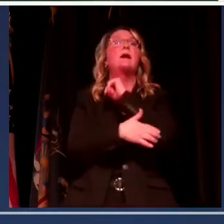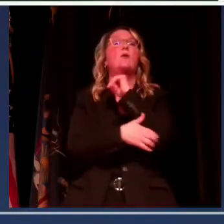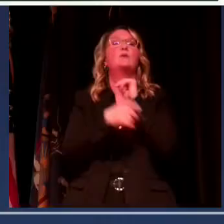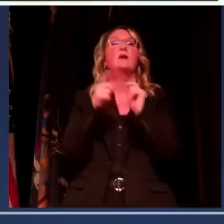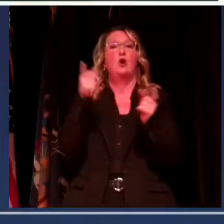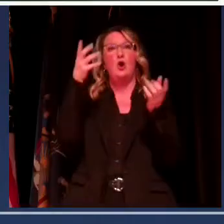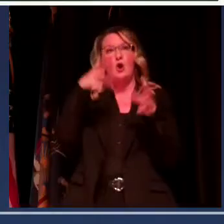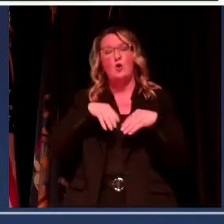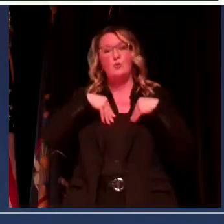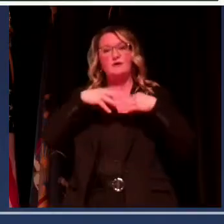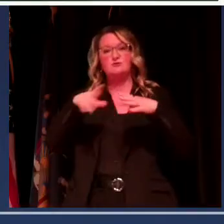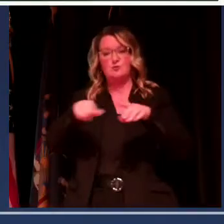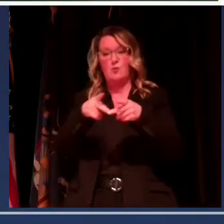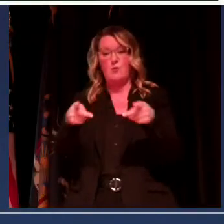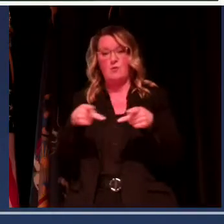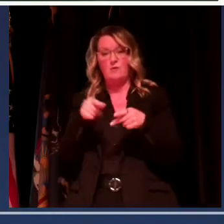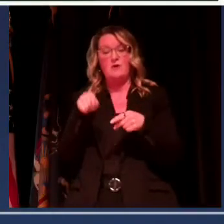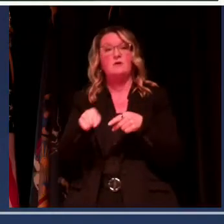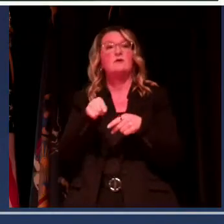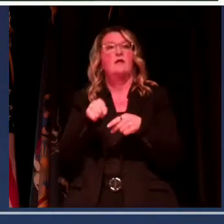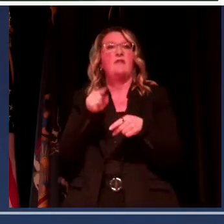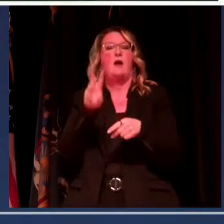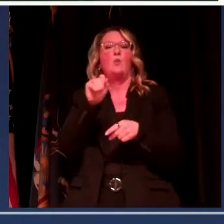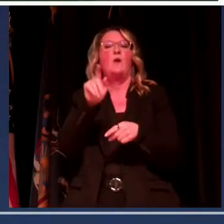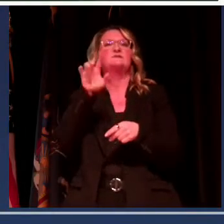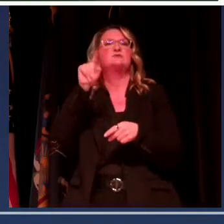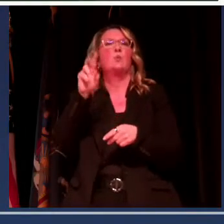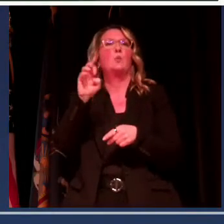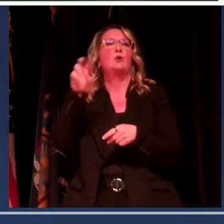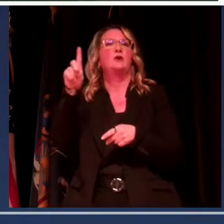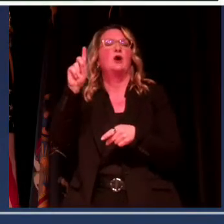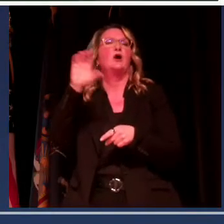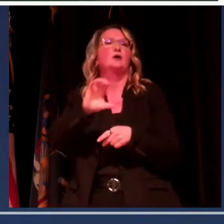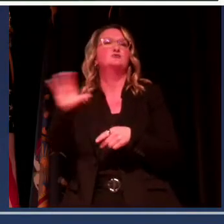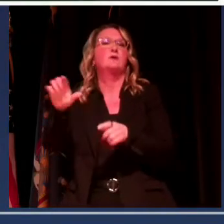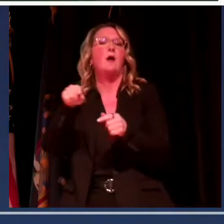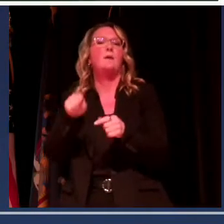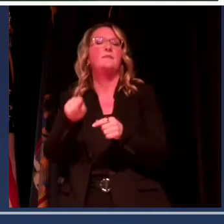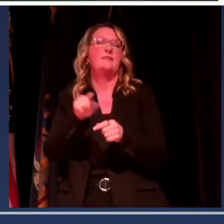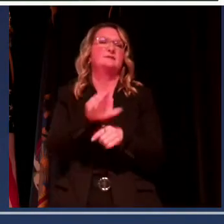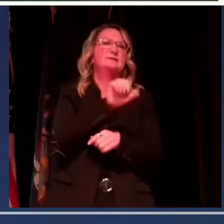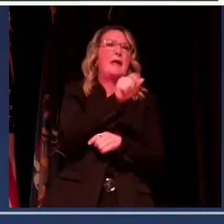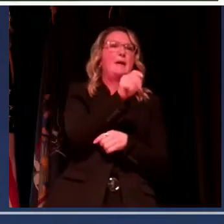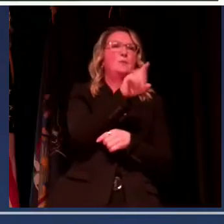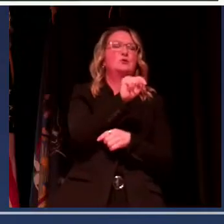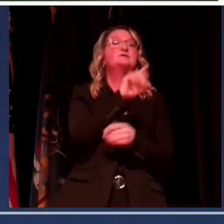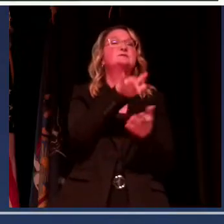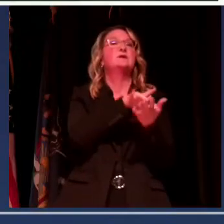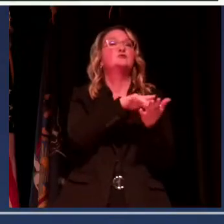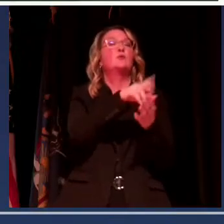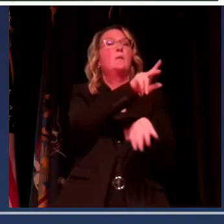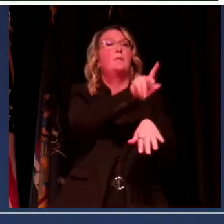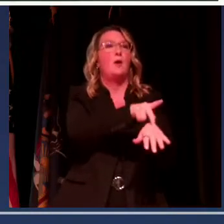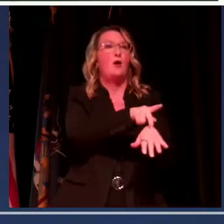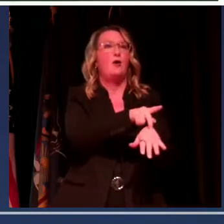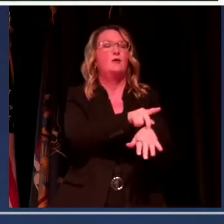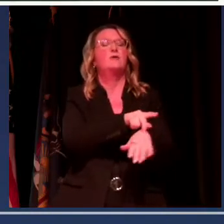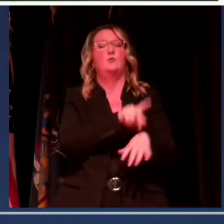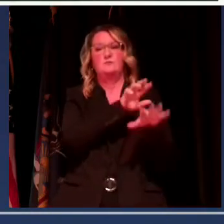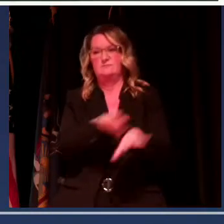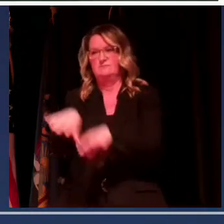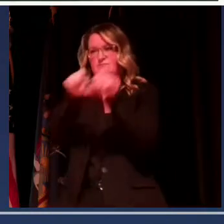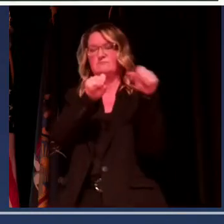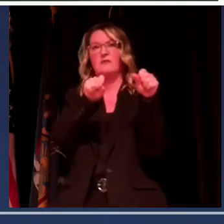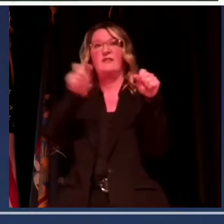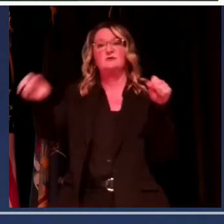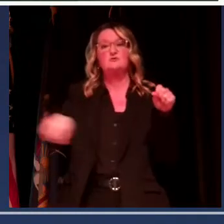take ownership of the site of the former Westwood Country Club, also known as Amherst Central Park, from the town of Amherst. The transfer will take